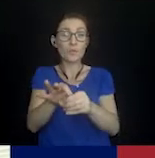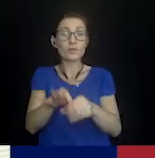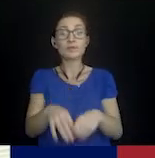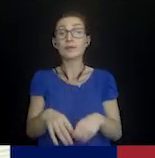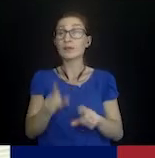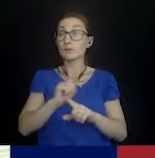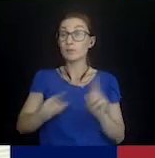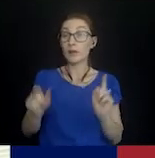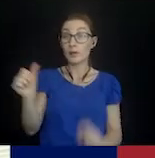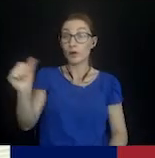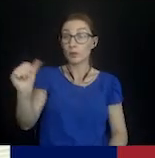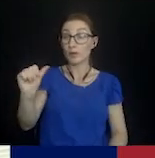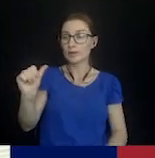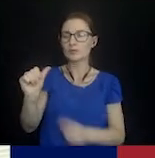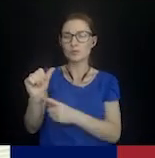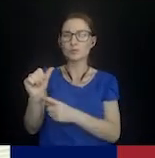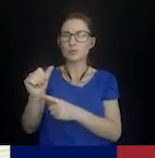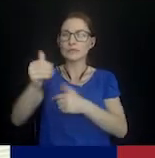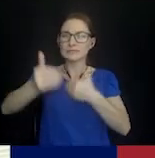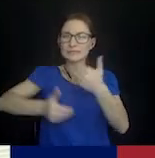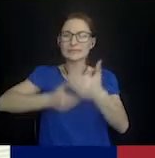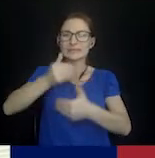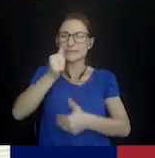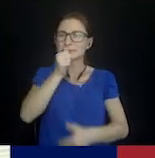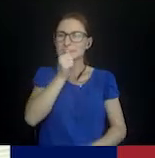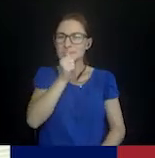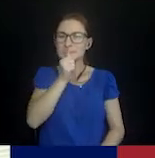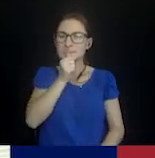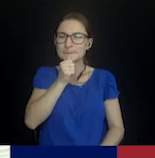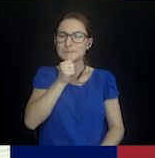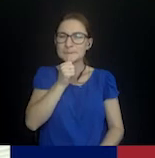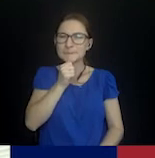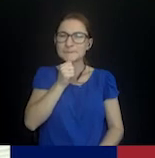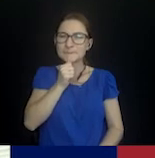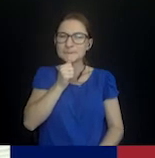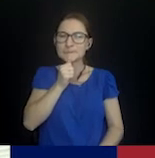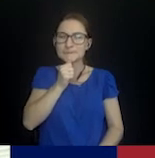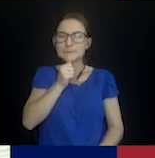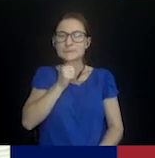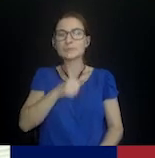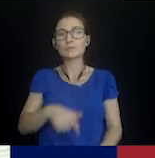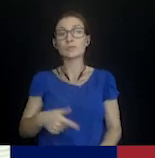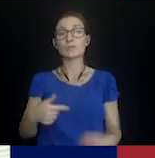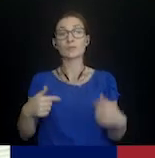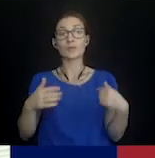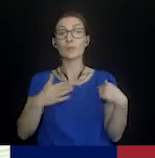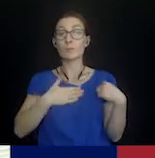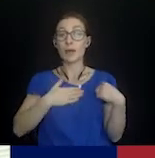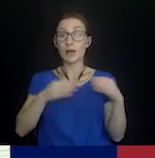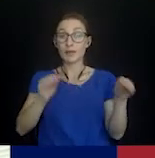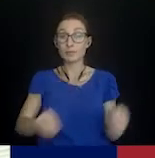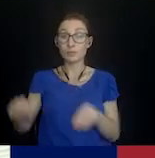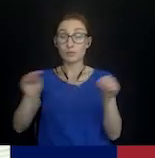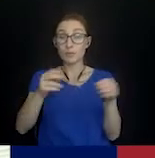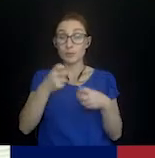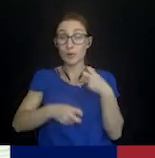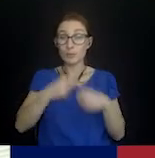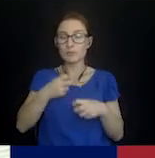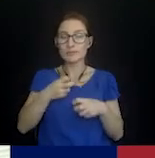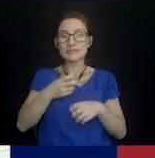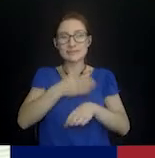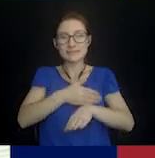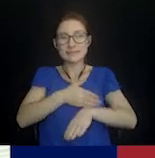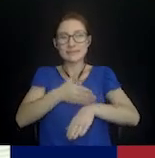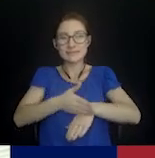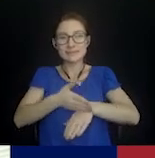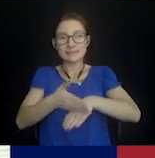arthritis has progressed through the years, and so I've developing more and more dexterity problems. So it's